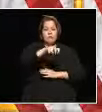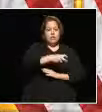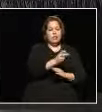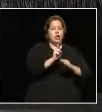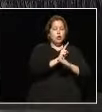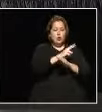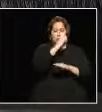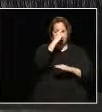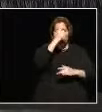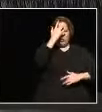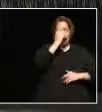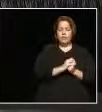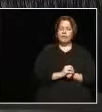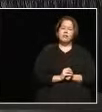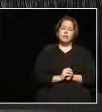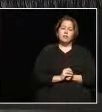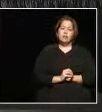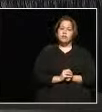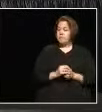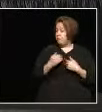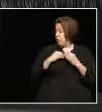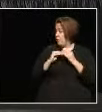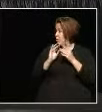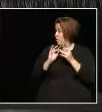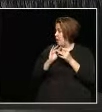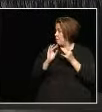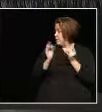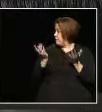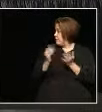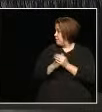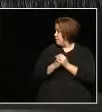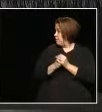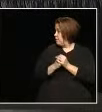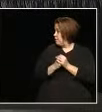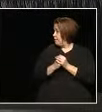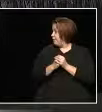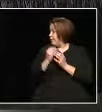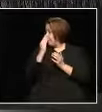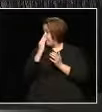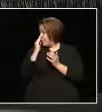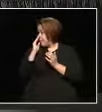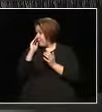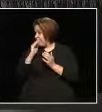let the mayor answer if he has more than that on that, or if there's anything I'm missing.